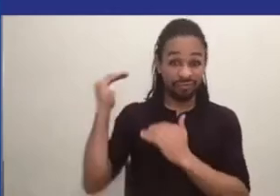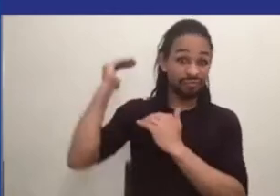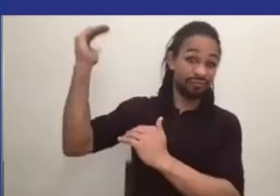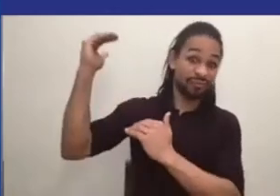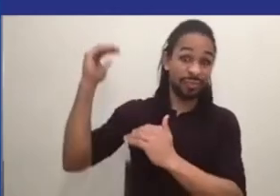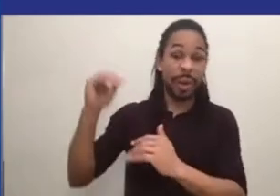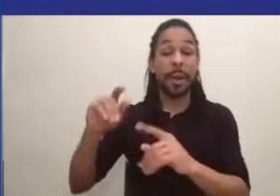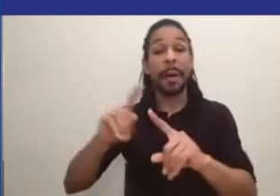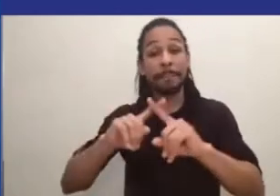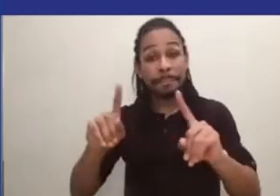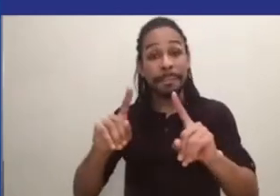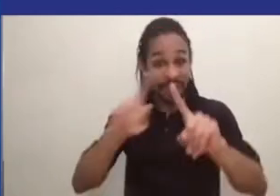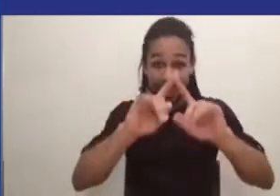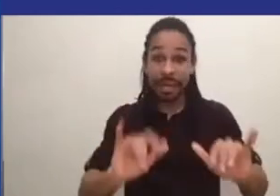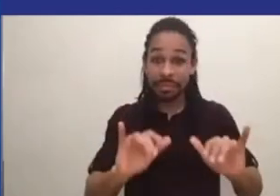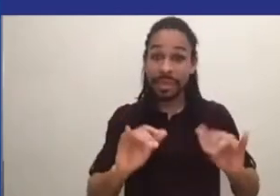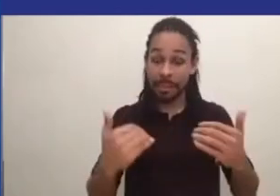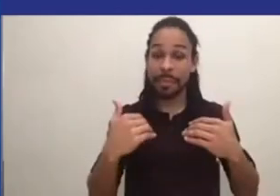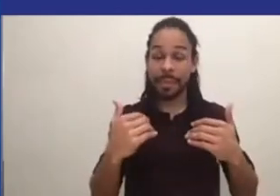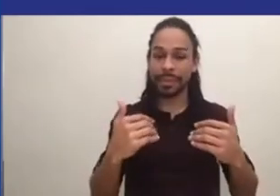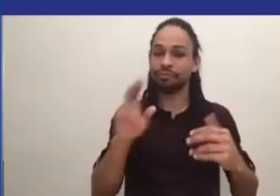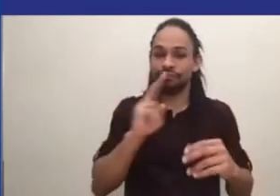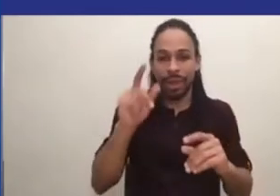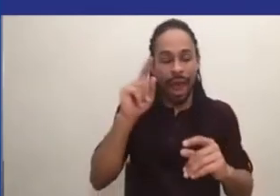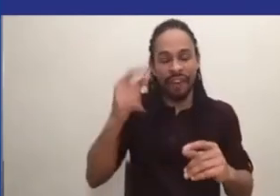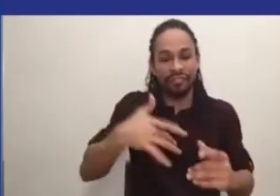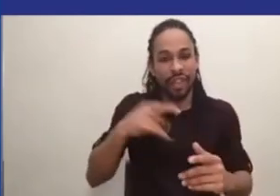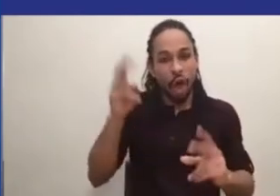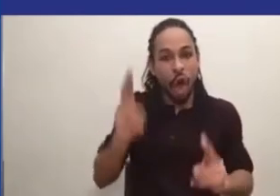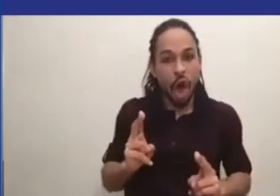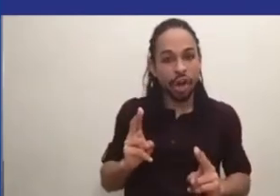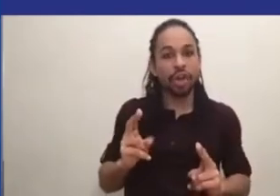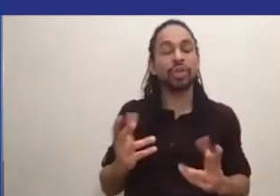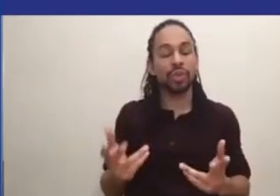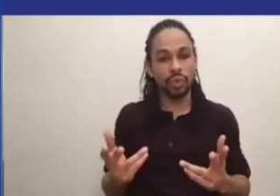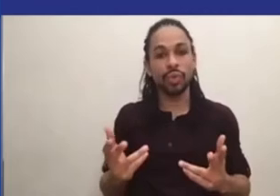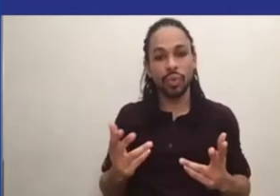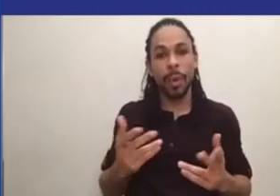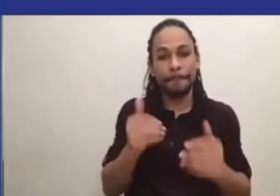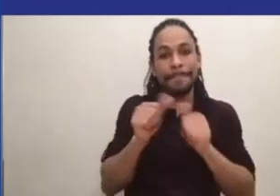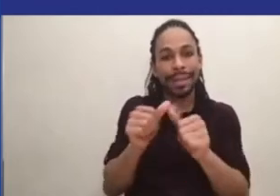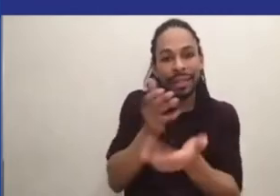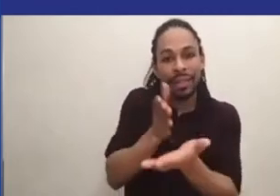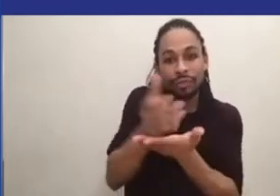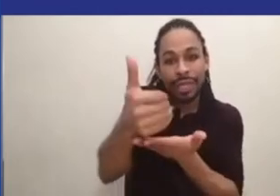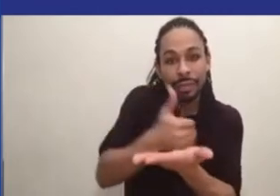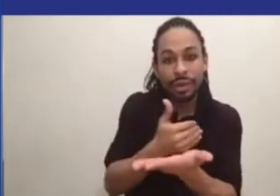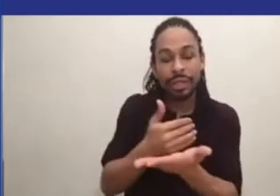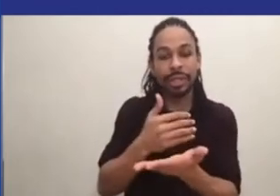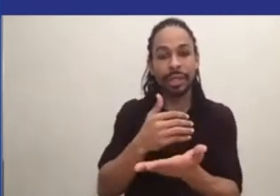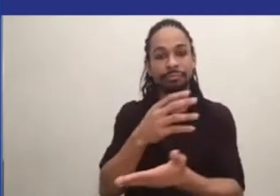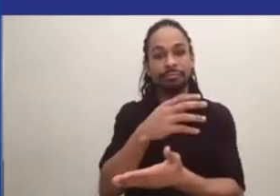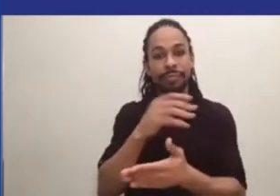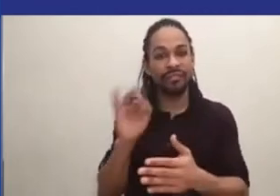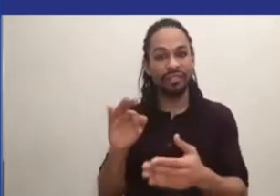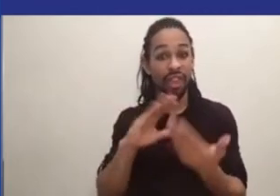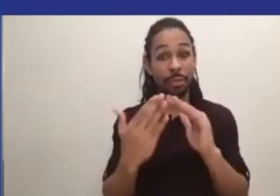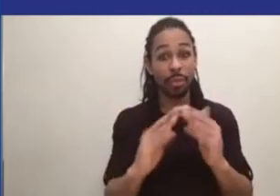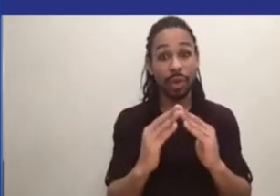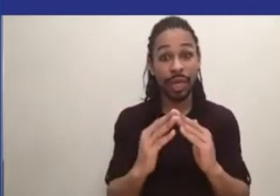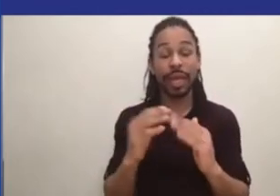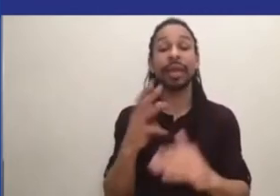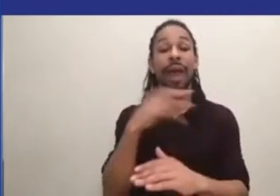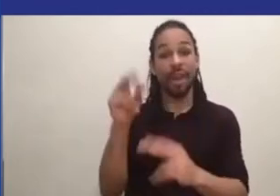maintain the integrity, the transparency of the history of the community, honoring the